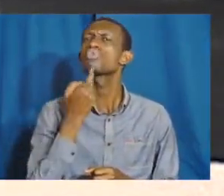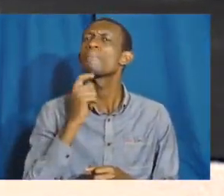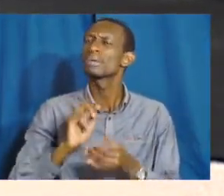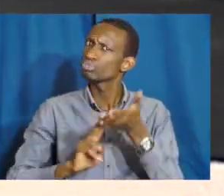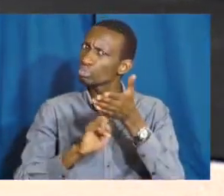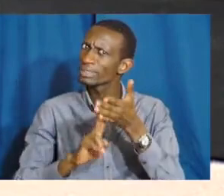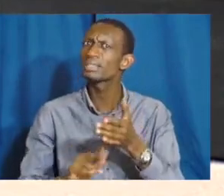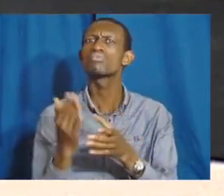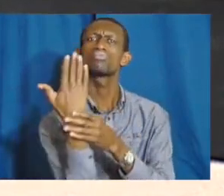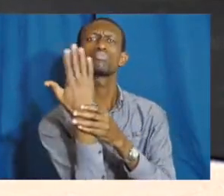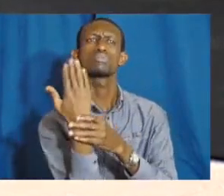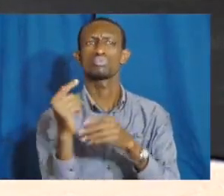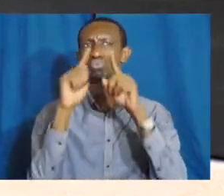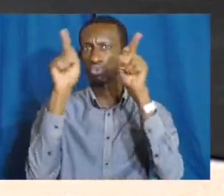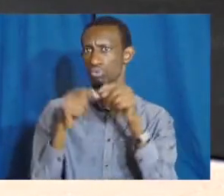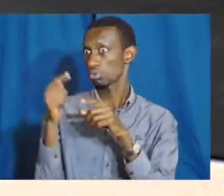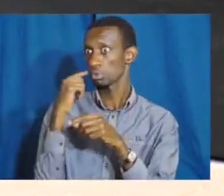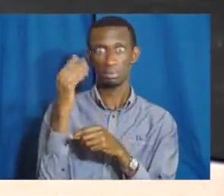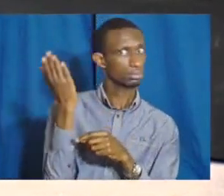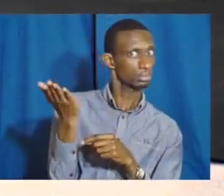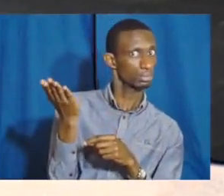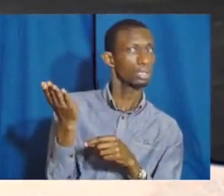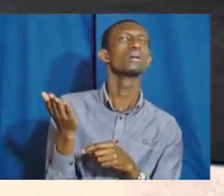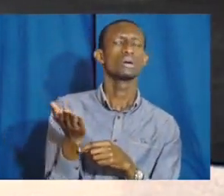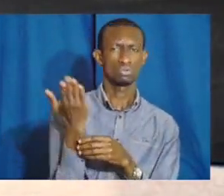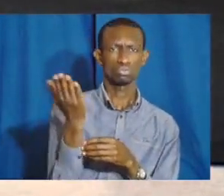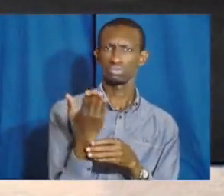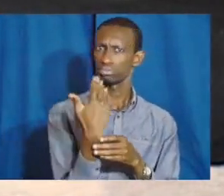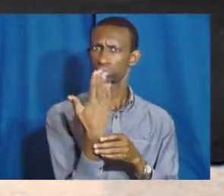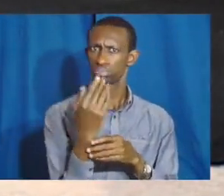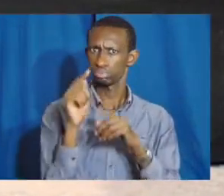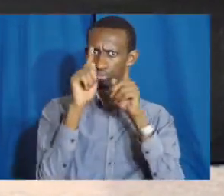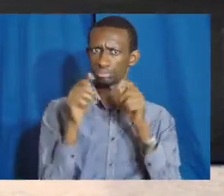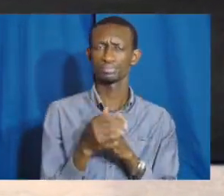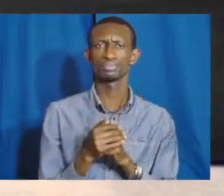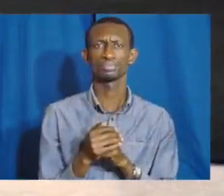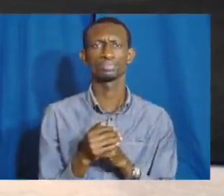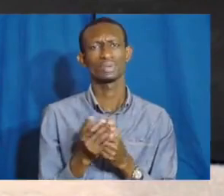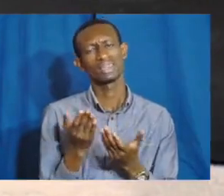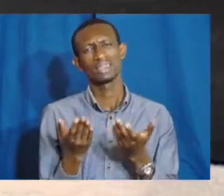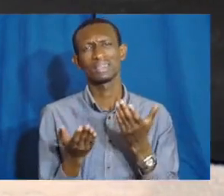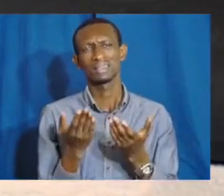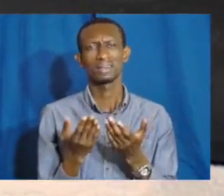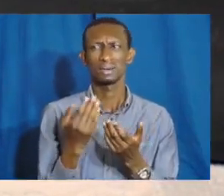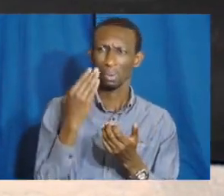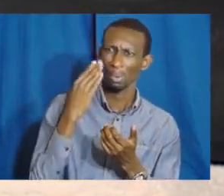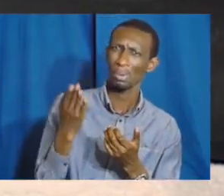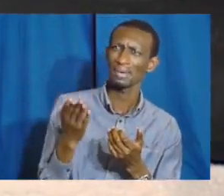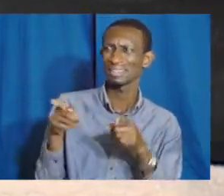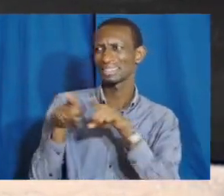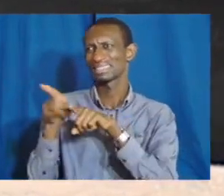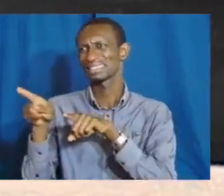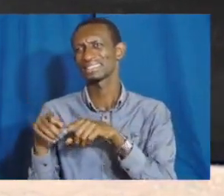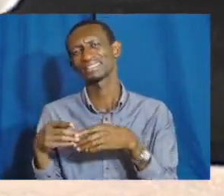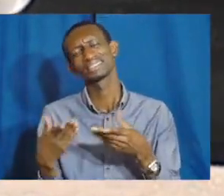graph paper. Do you see this? This is the graph paper that we are going to use. You may not find the graph paper of this form, but it's